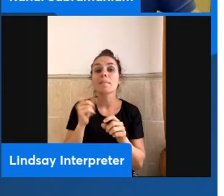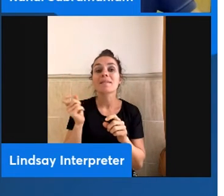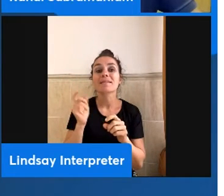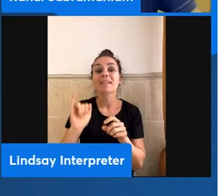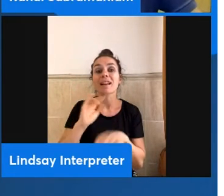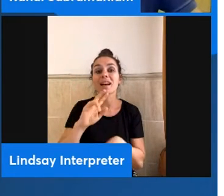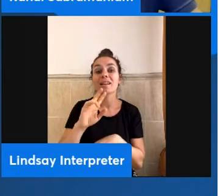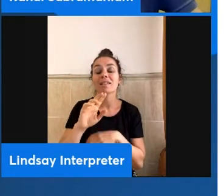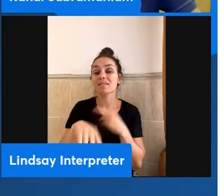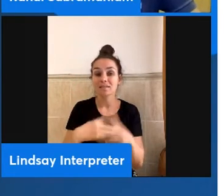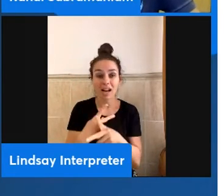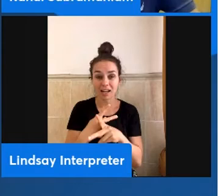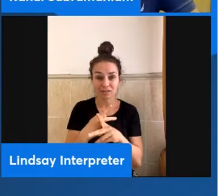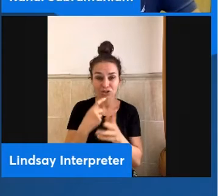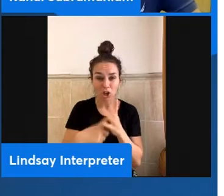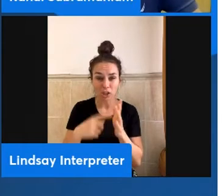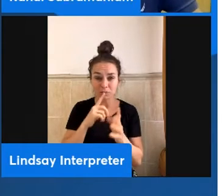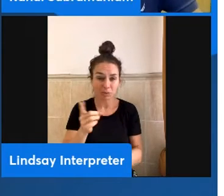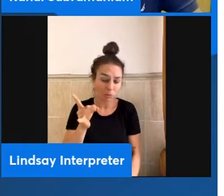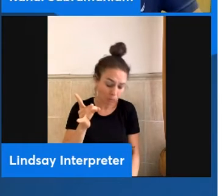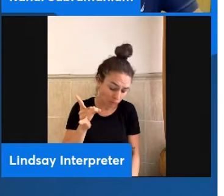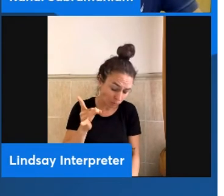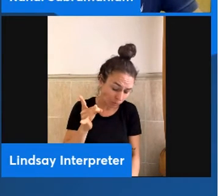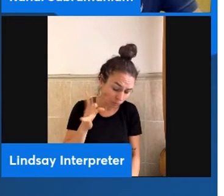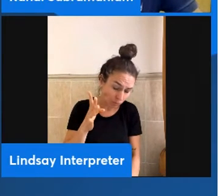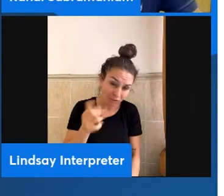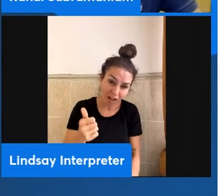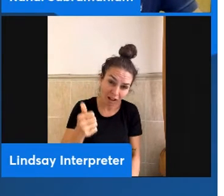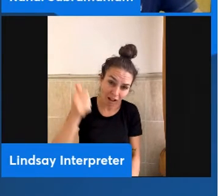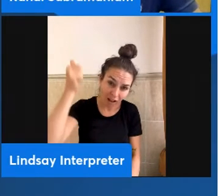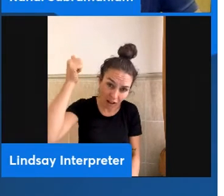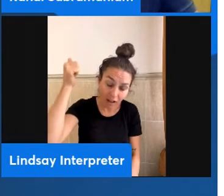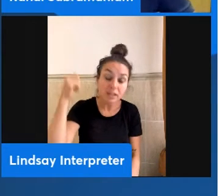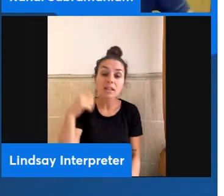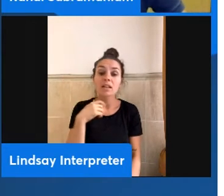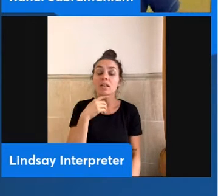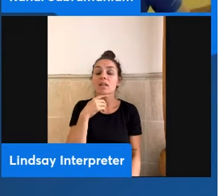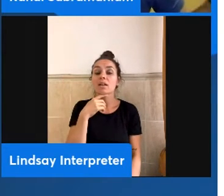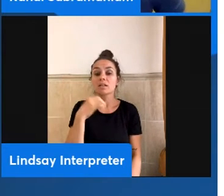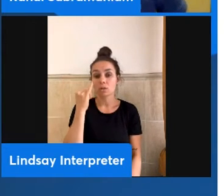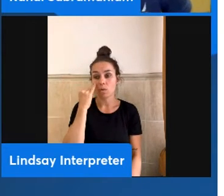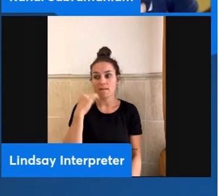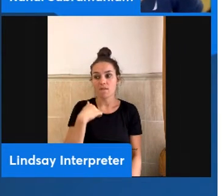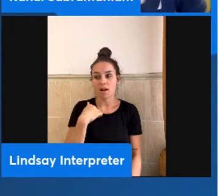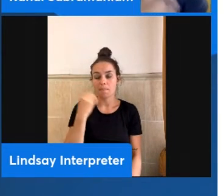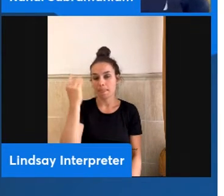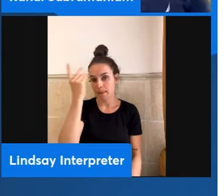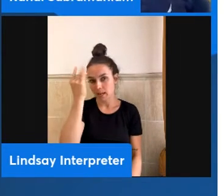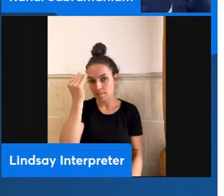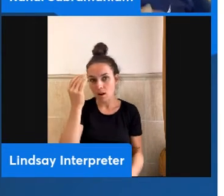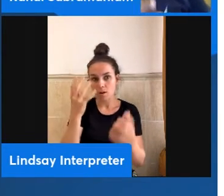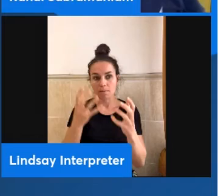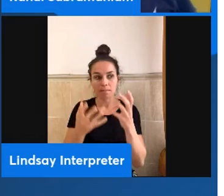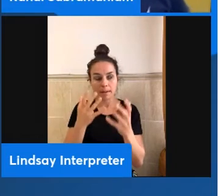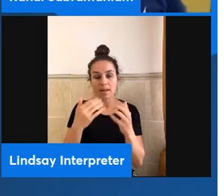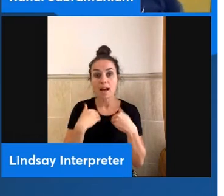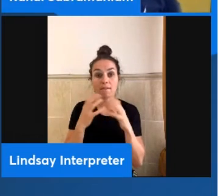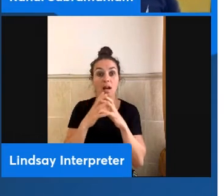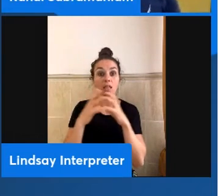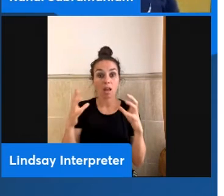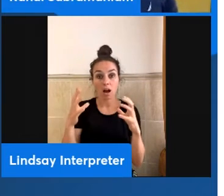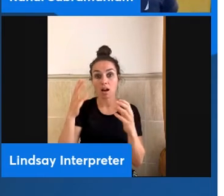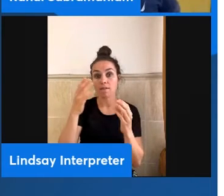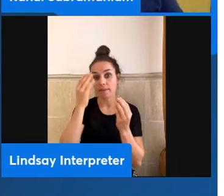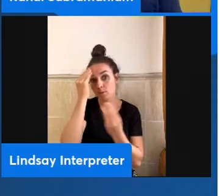are so atrociously high that if I think of taking large chunks of data that are really important